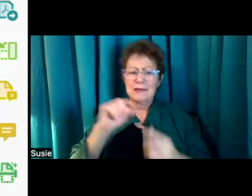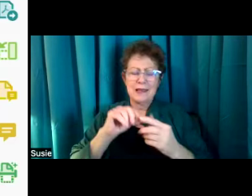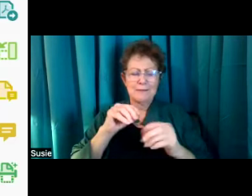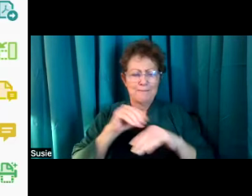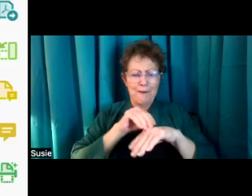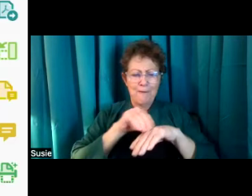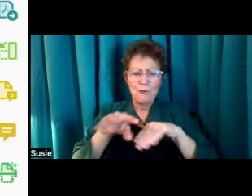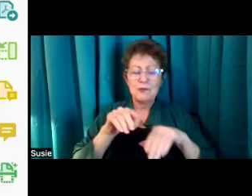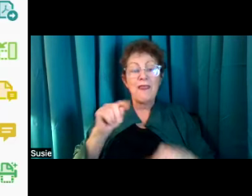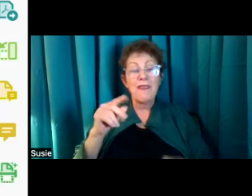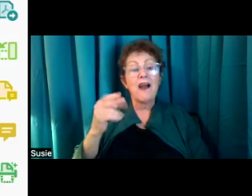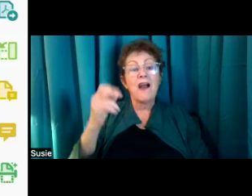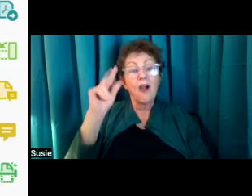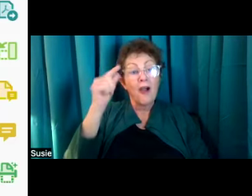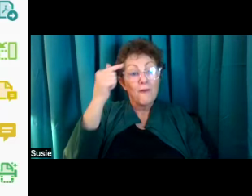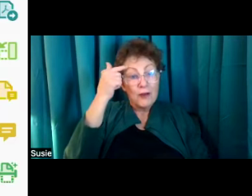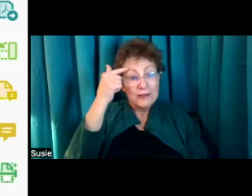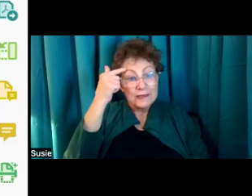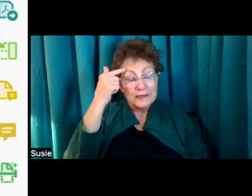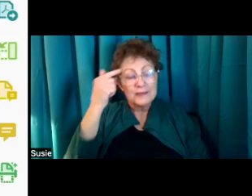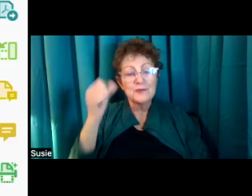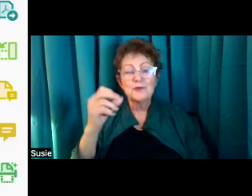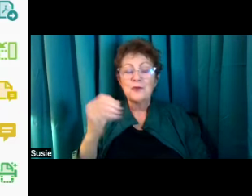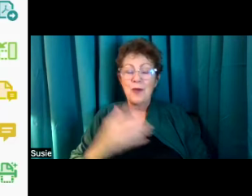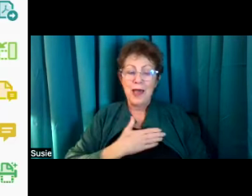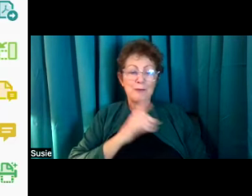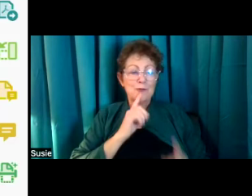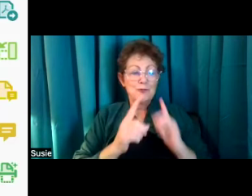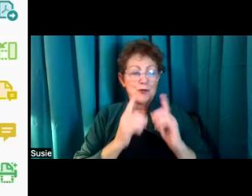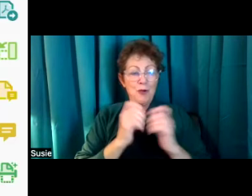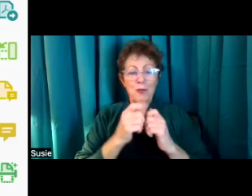forward to discussing with everyone today.